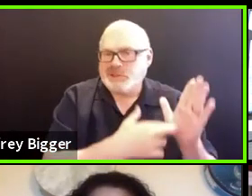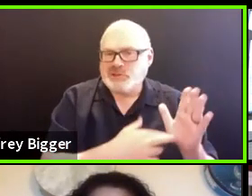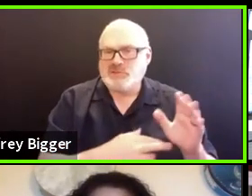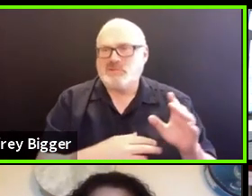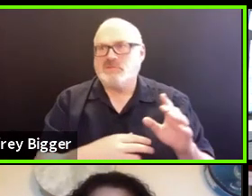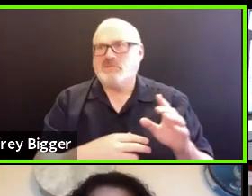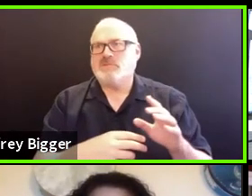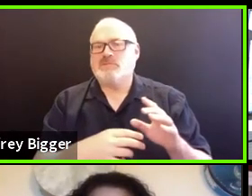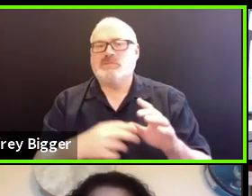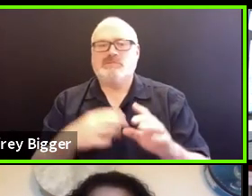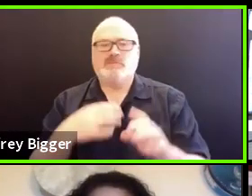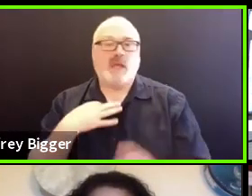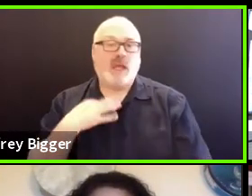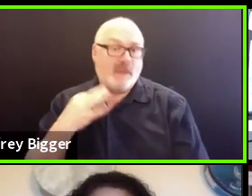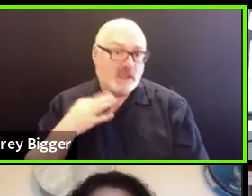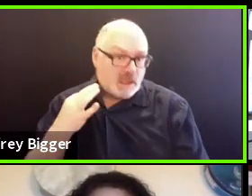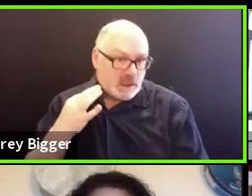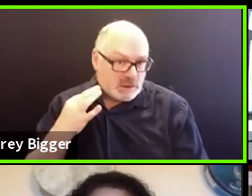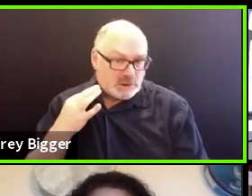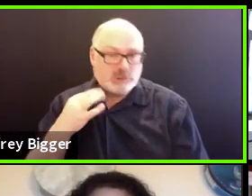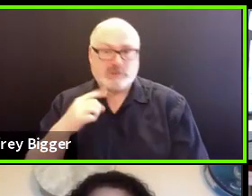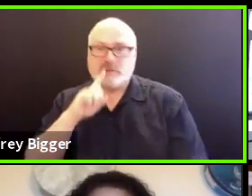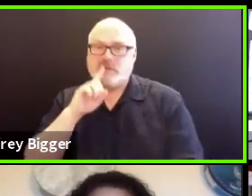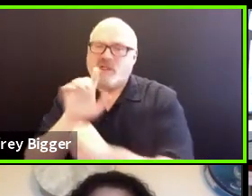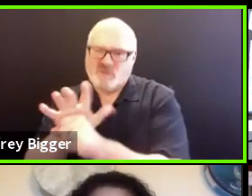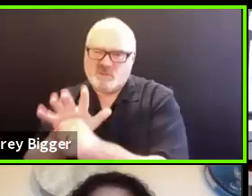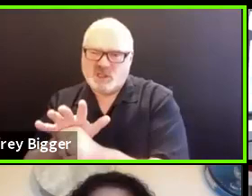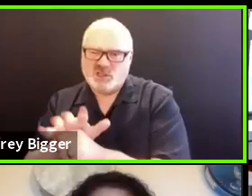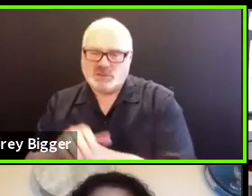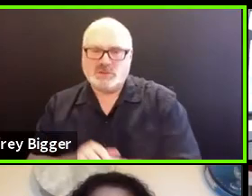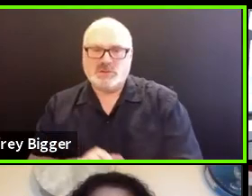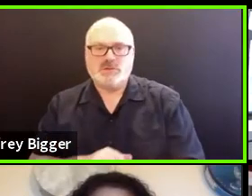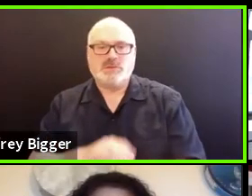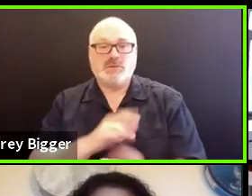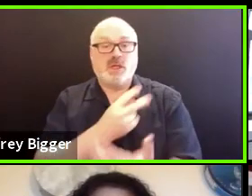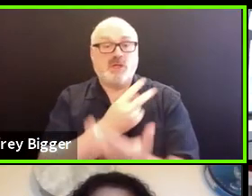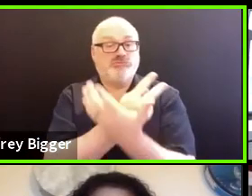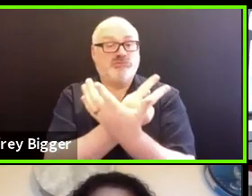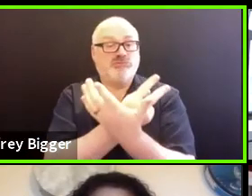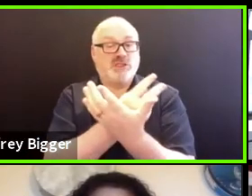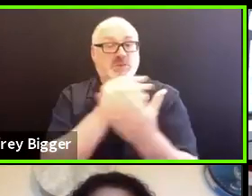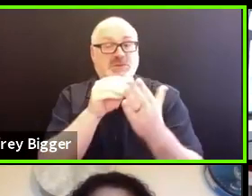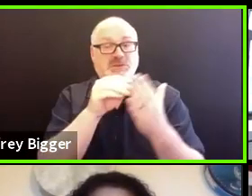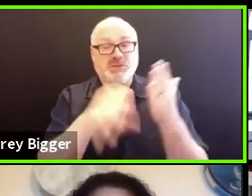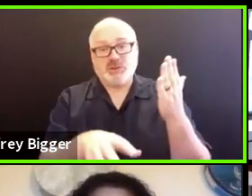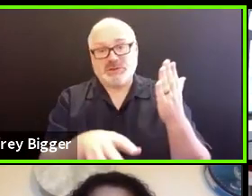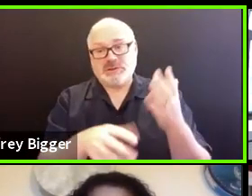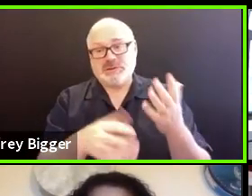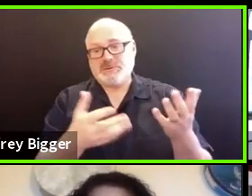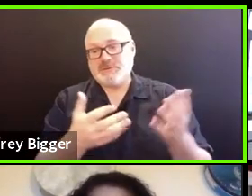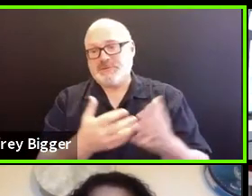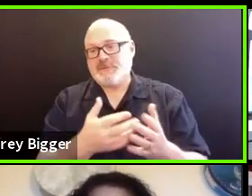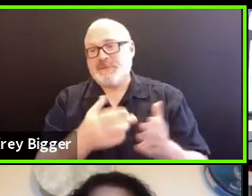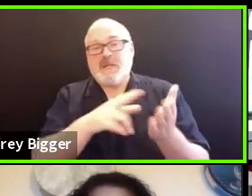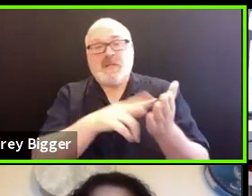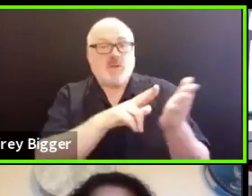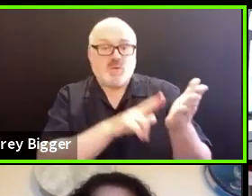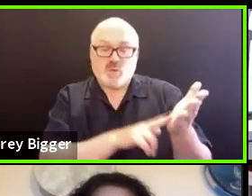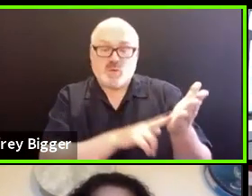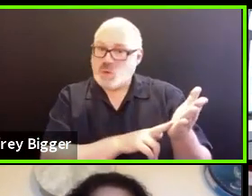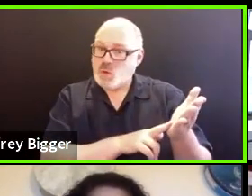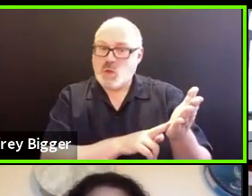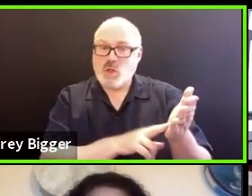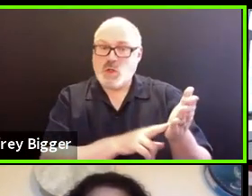and applications and confirmations. For graduate students, enrollment continues to